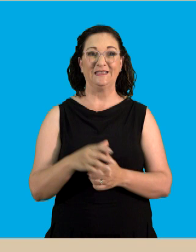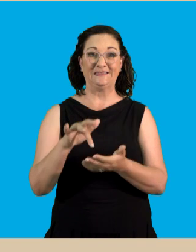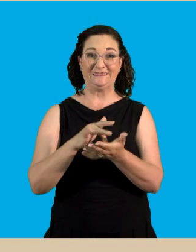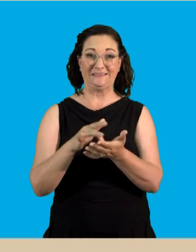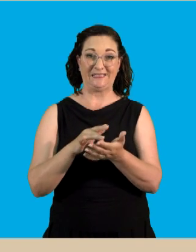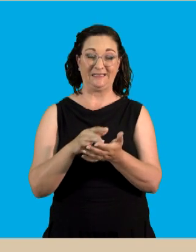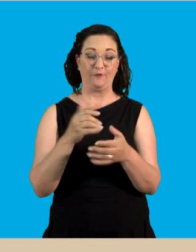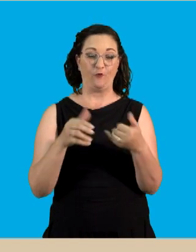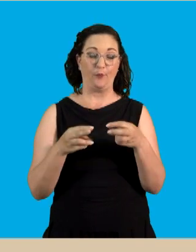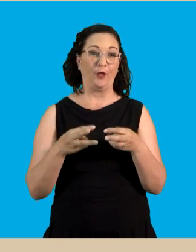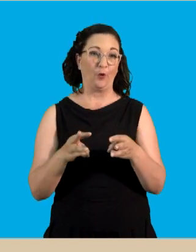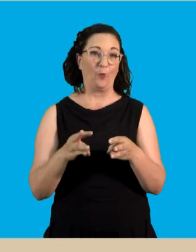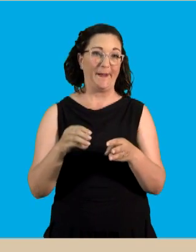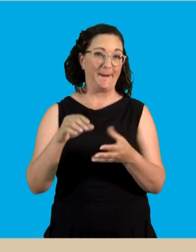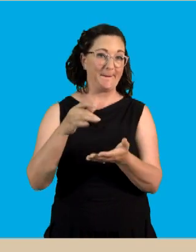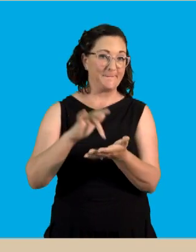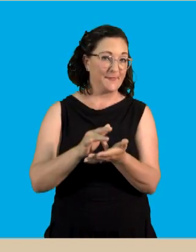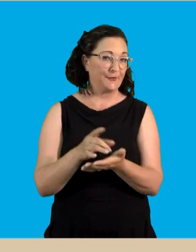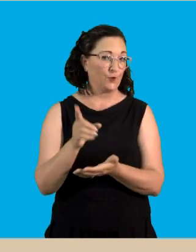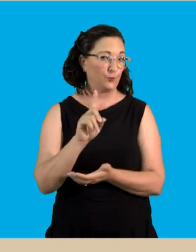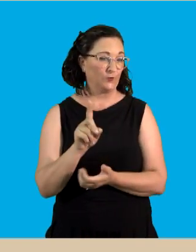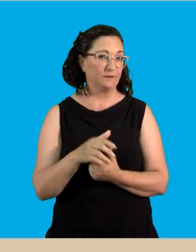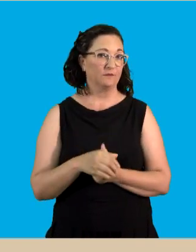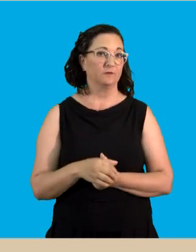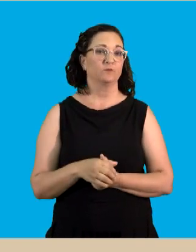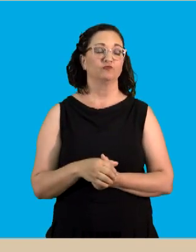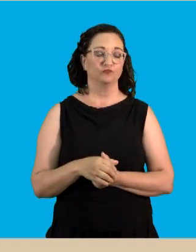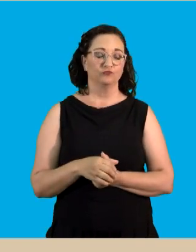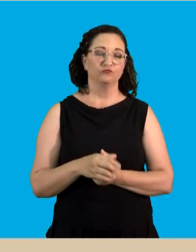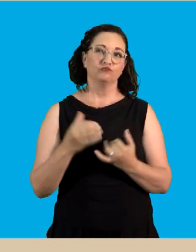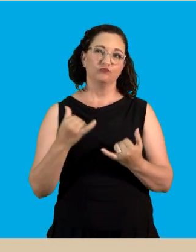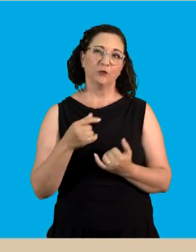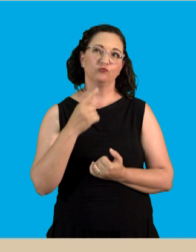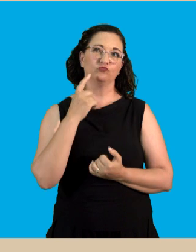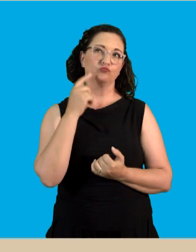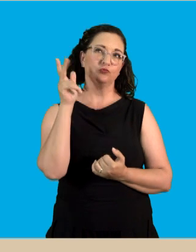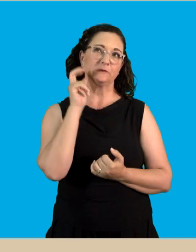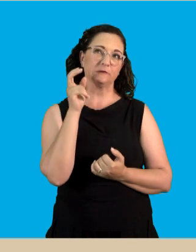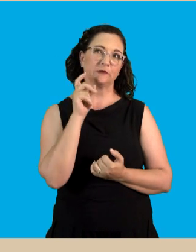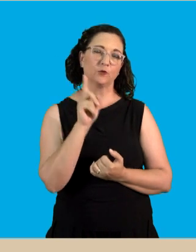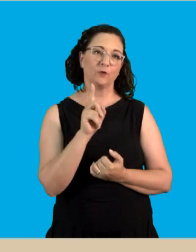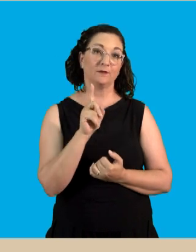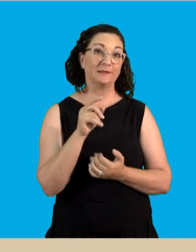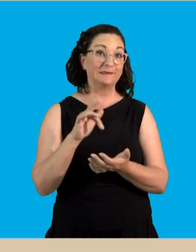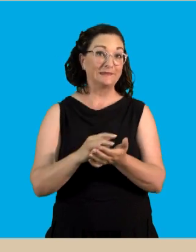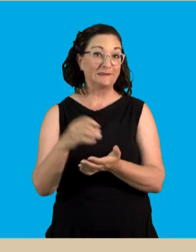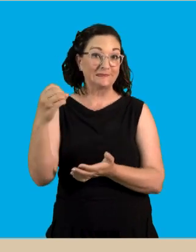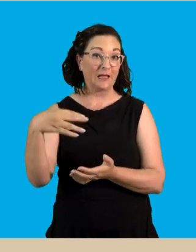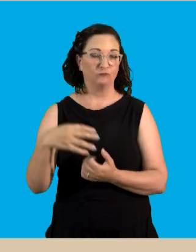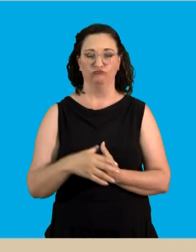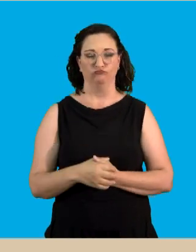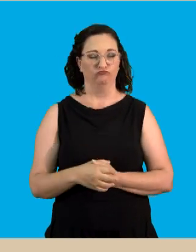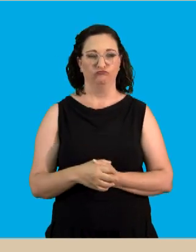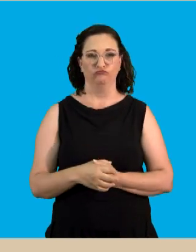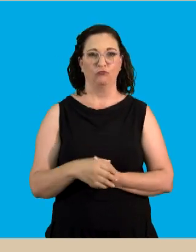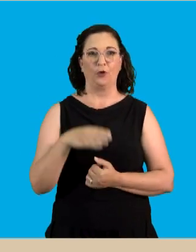what is at the center of the Milky Way? If you were listening just now, I said what is at the center? It is not